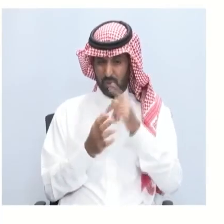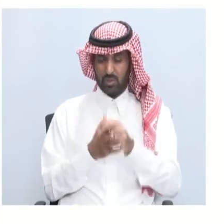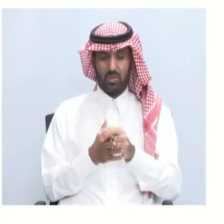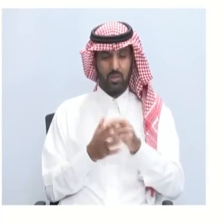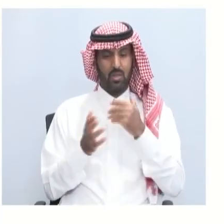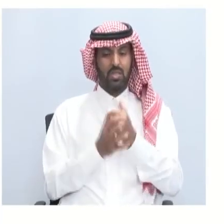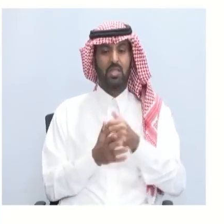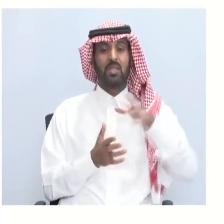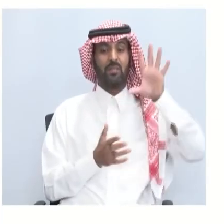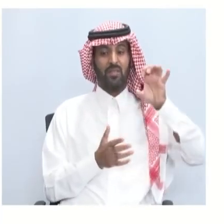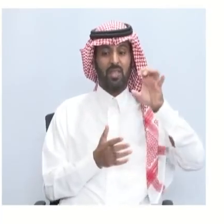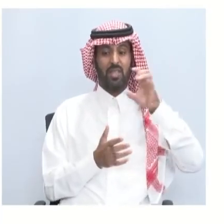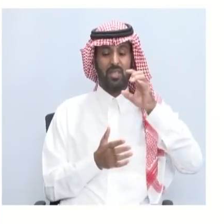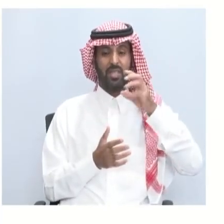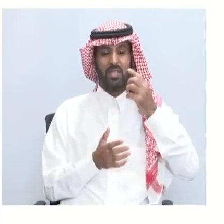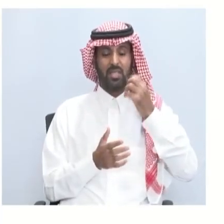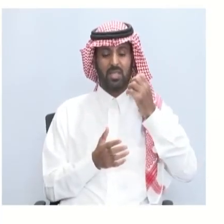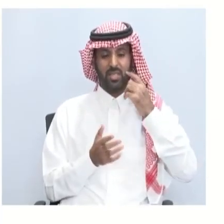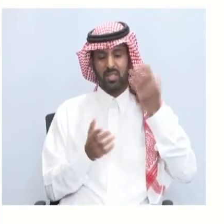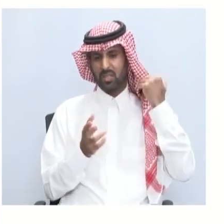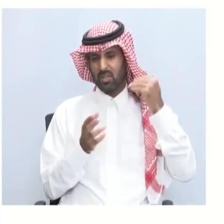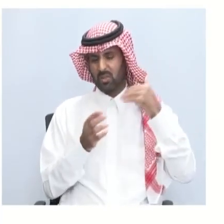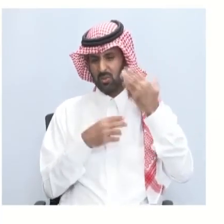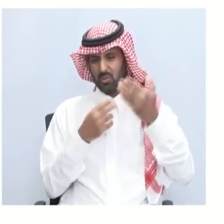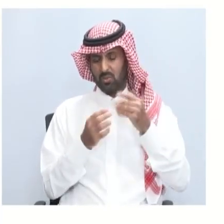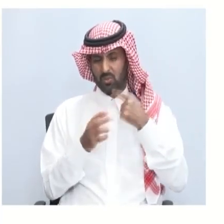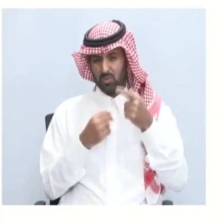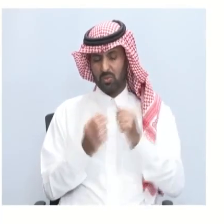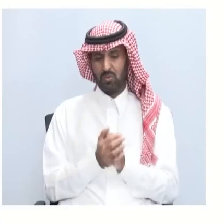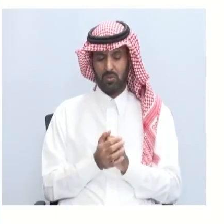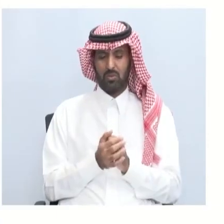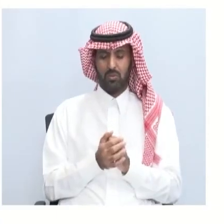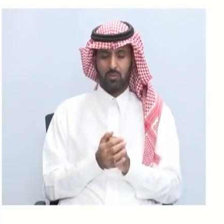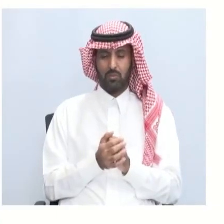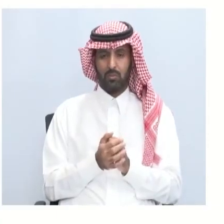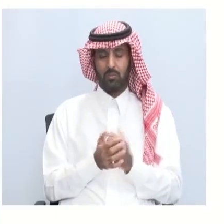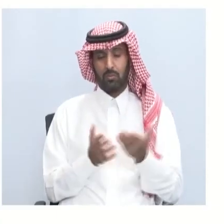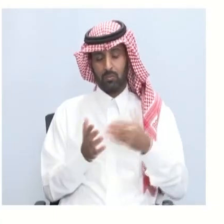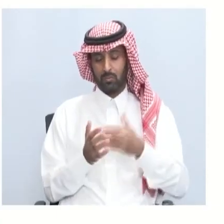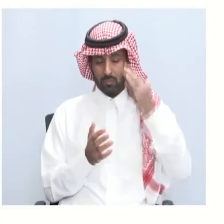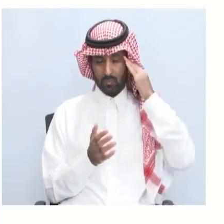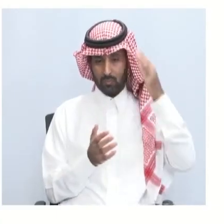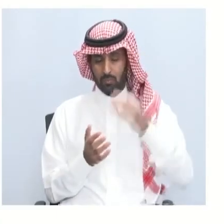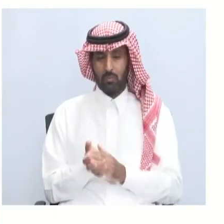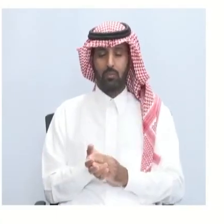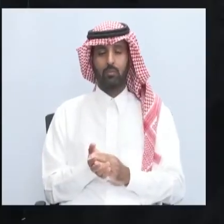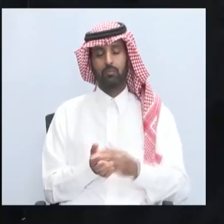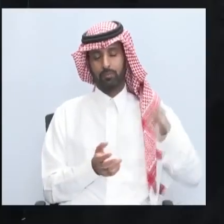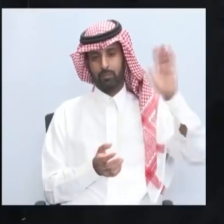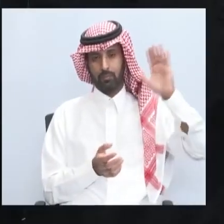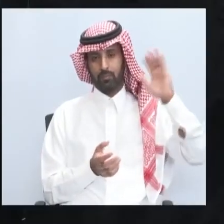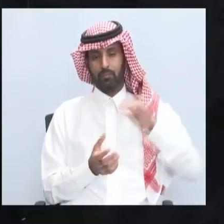of 15,000 episodes? It's up to you. And with that, we reach the end of this lesson. See